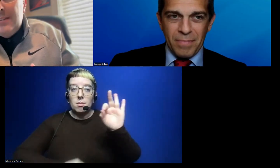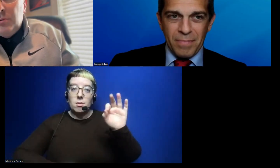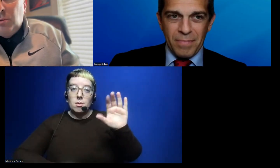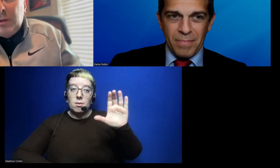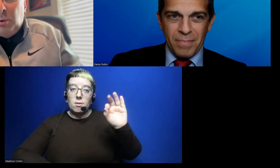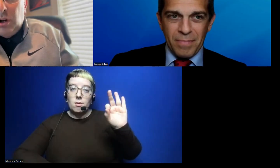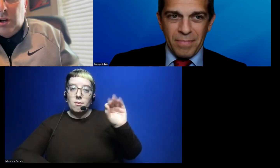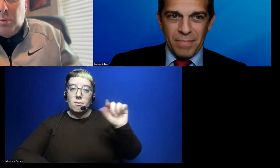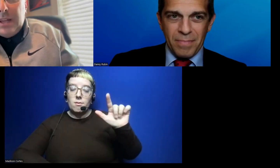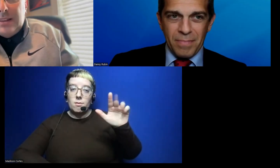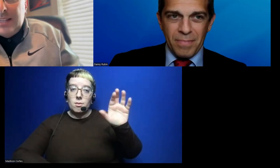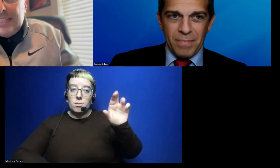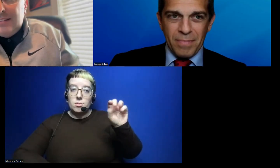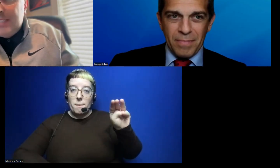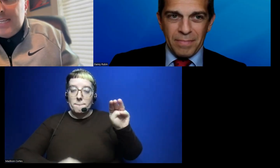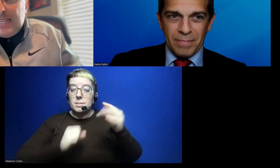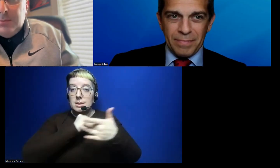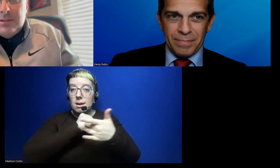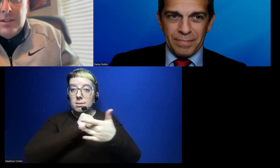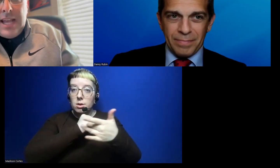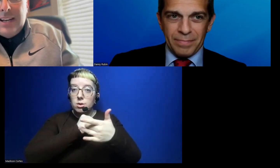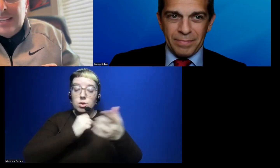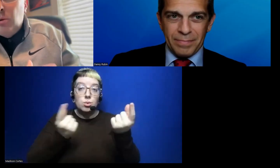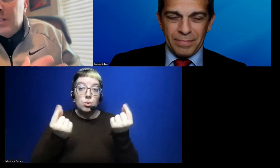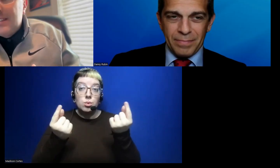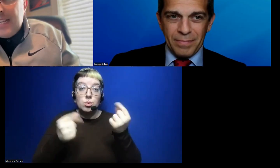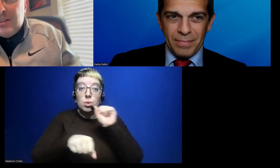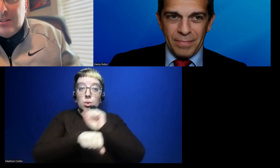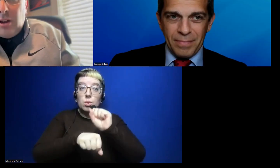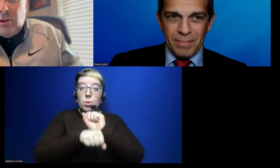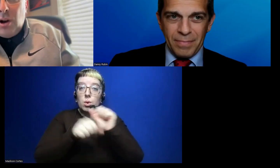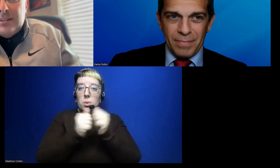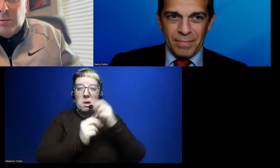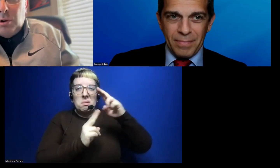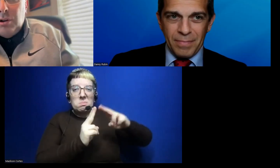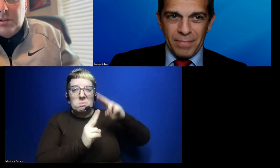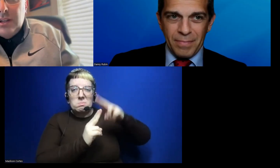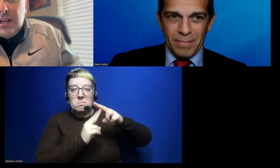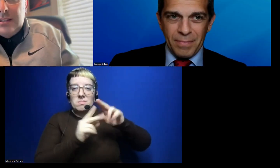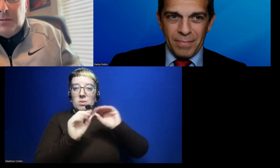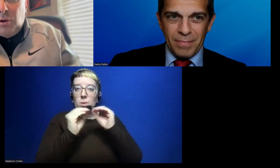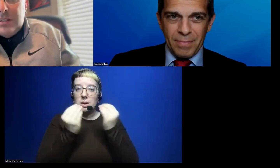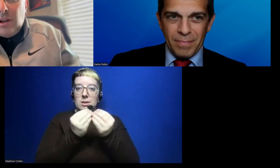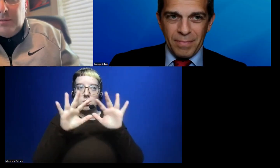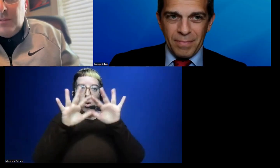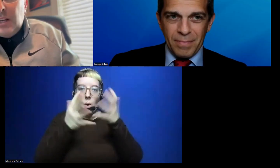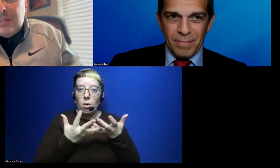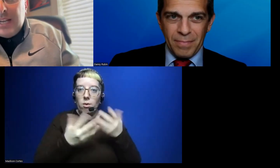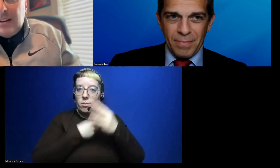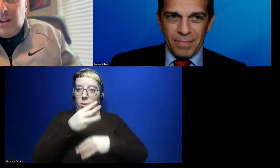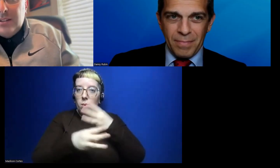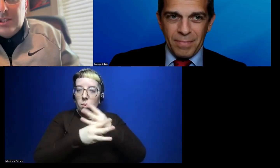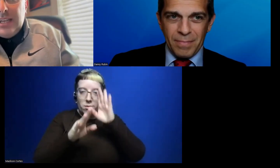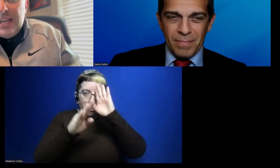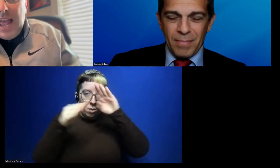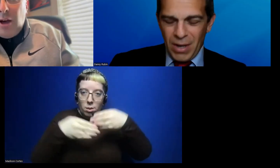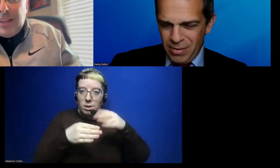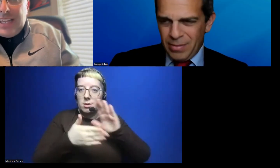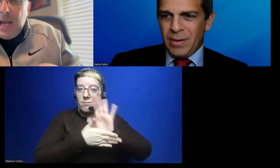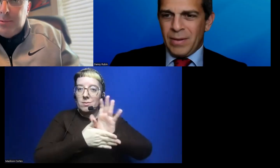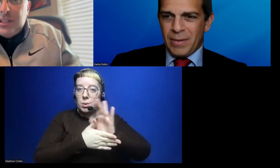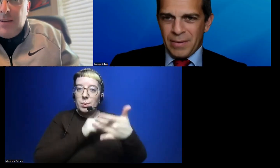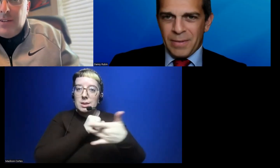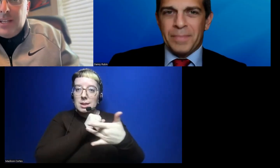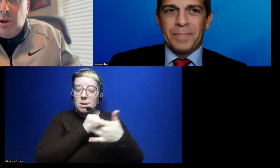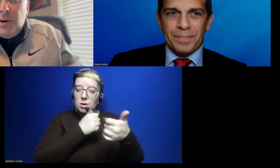what we do is we work with elite teams and elite organizations all across the world to focus on video technology, how